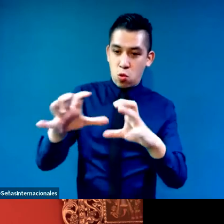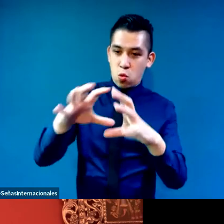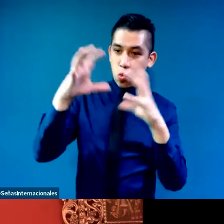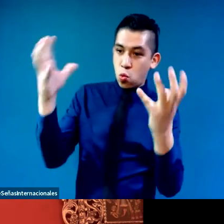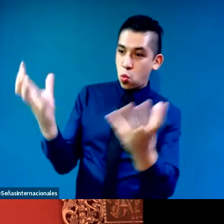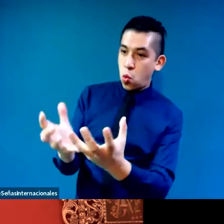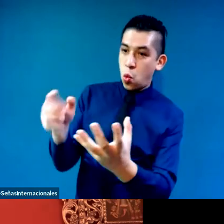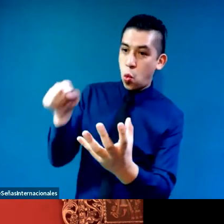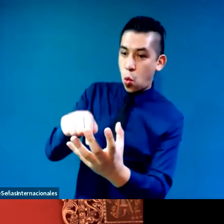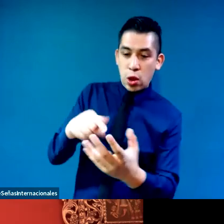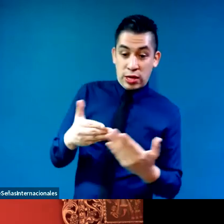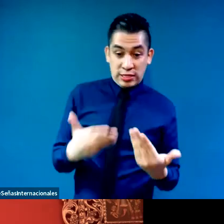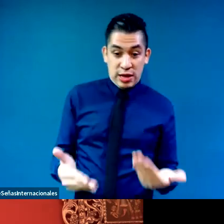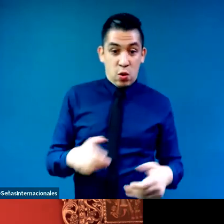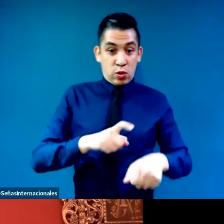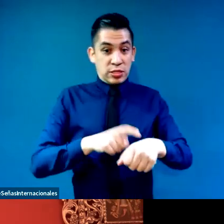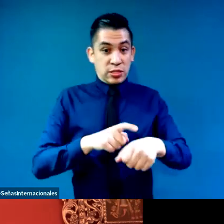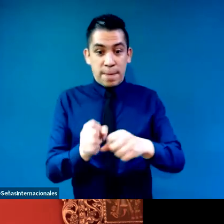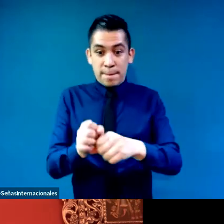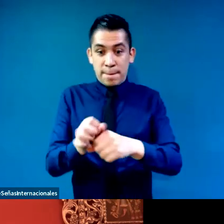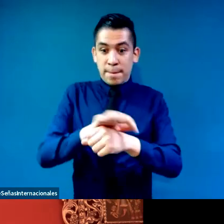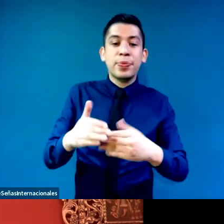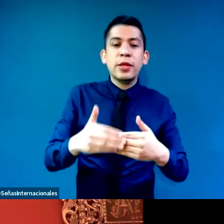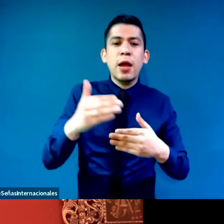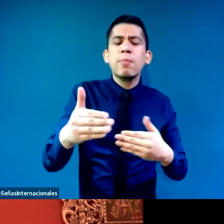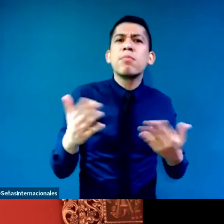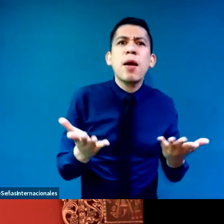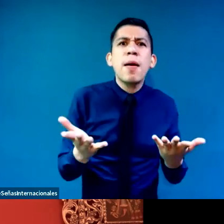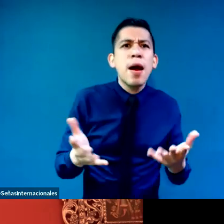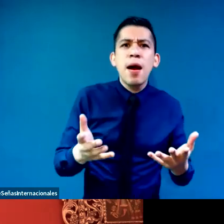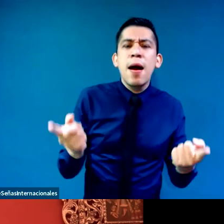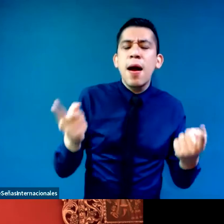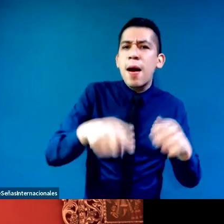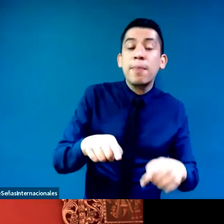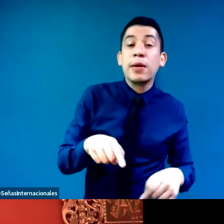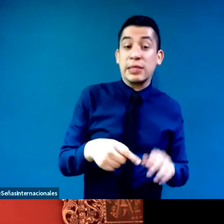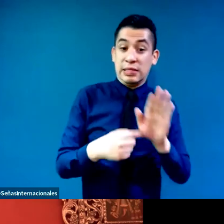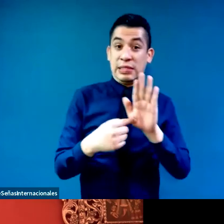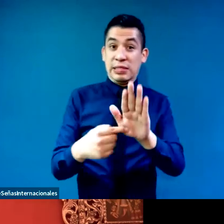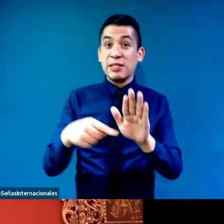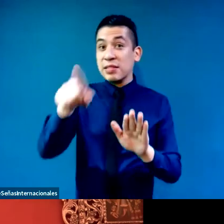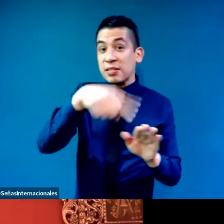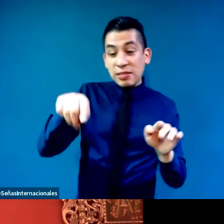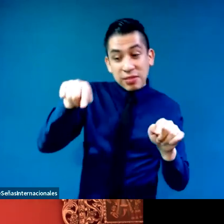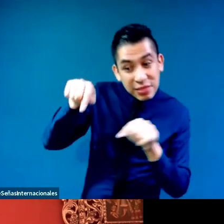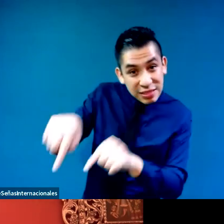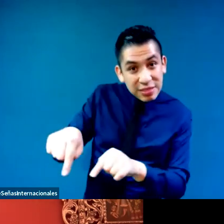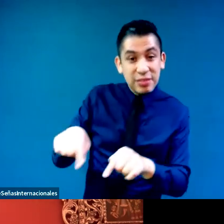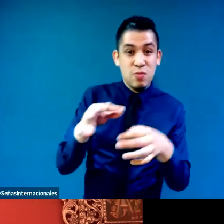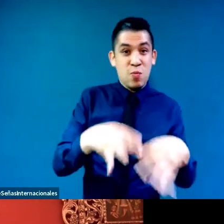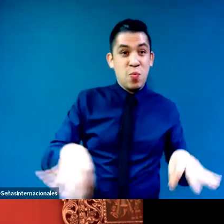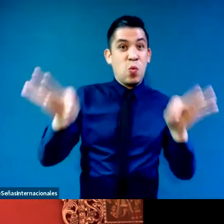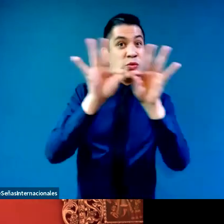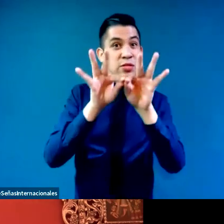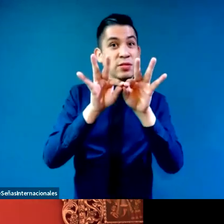coalition, because by emphasizing the need for women to have decent work, both in the formal and informal